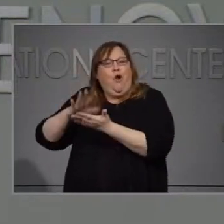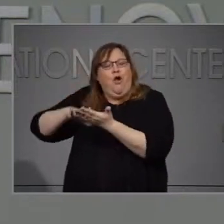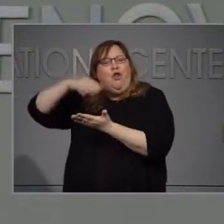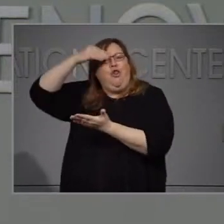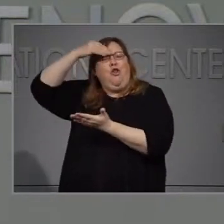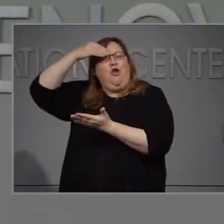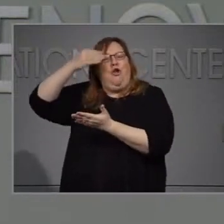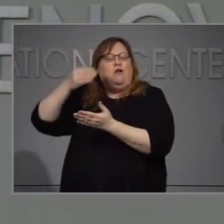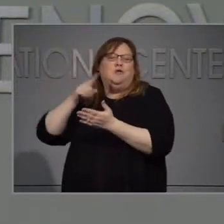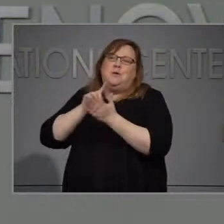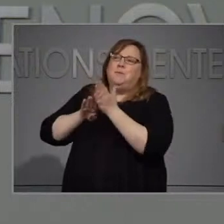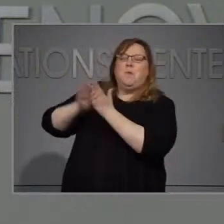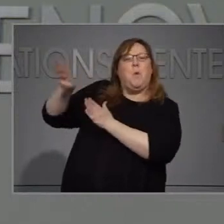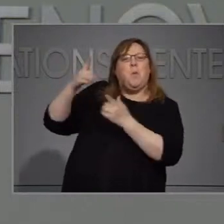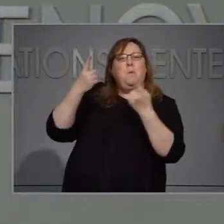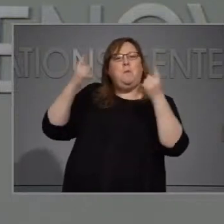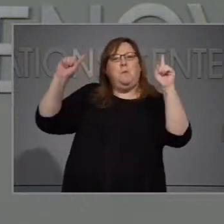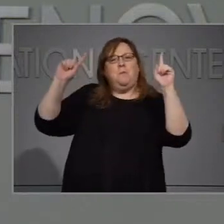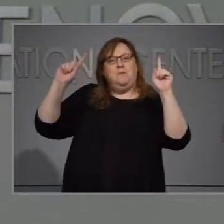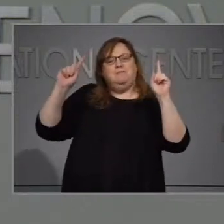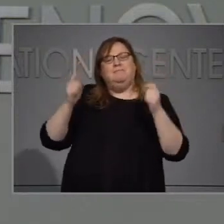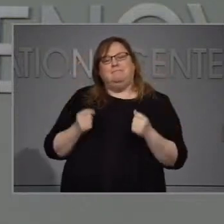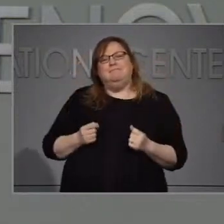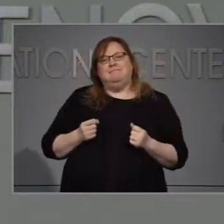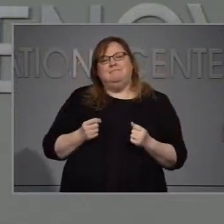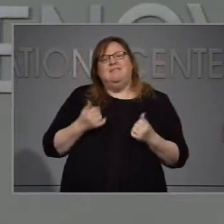Director Sprayberry for a few remarks.